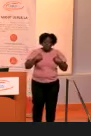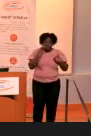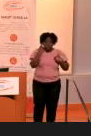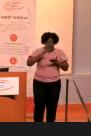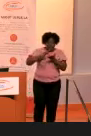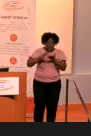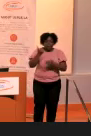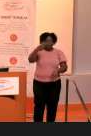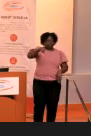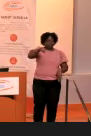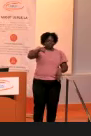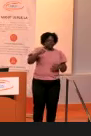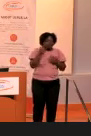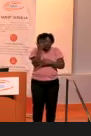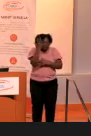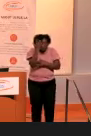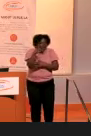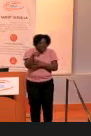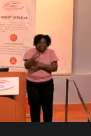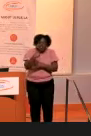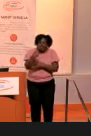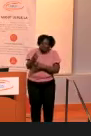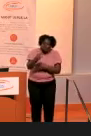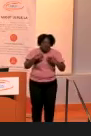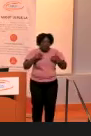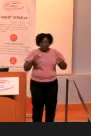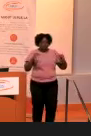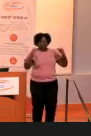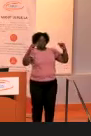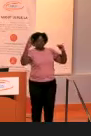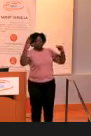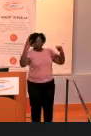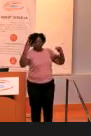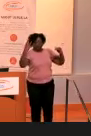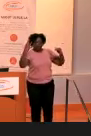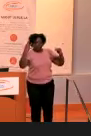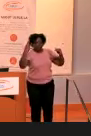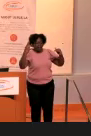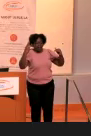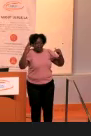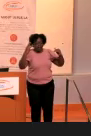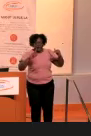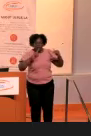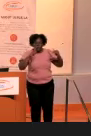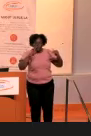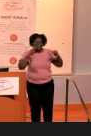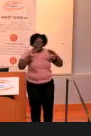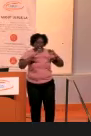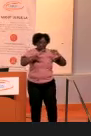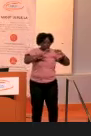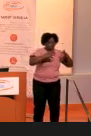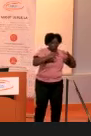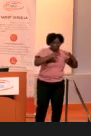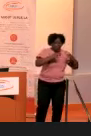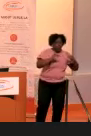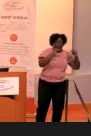denied because they were told that the patient had stage 4 lupus. And it's actually, she had class 4 lupus. And stage 4